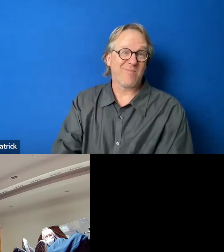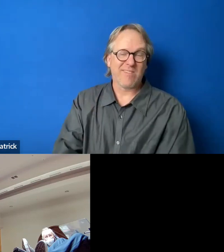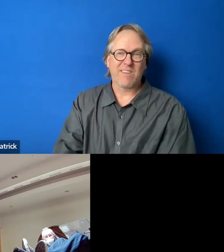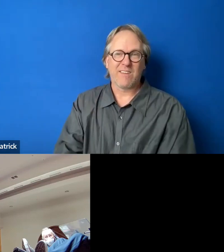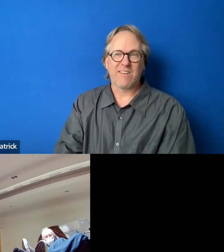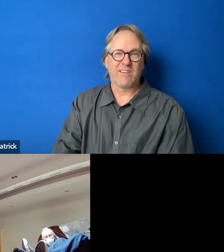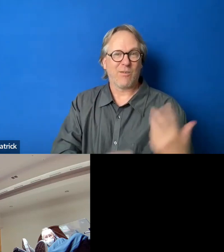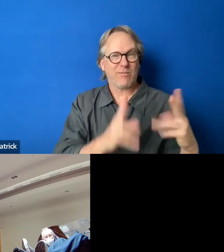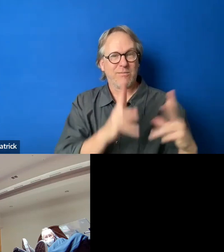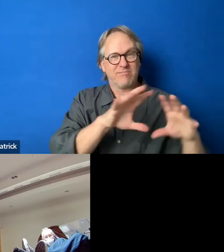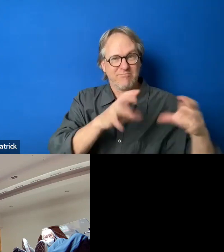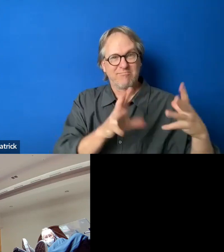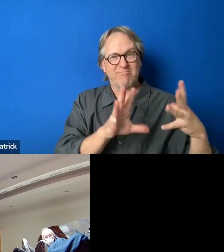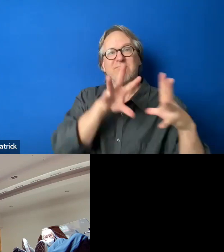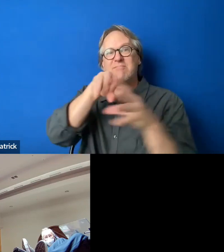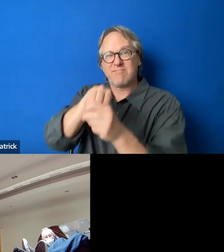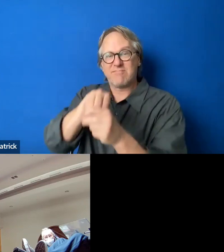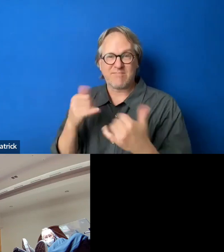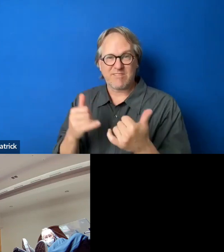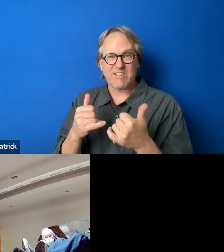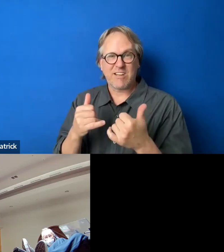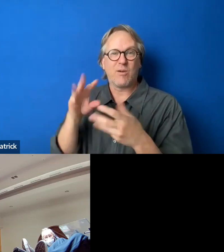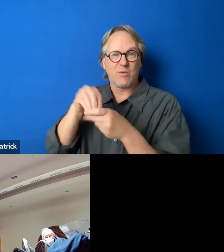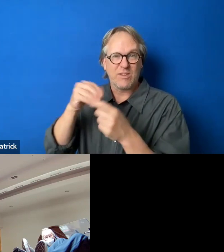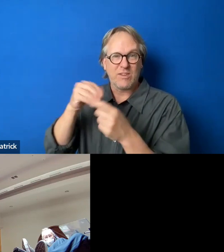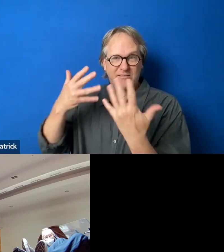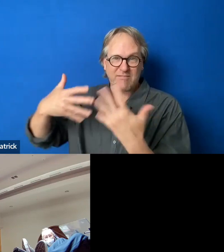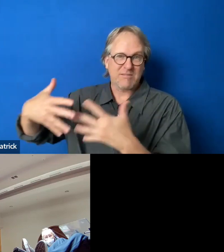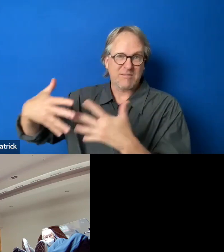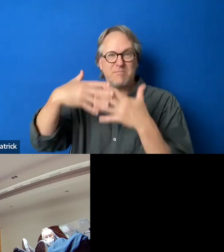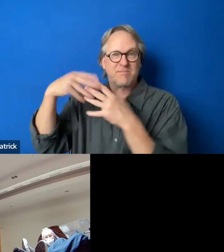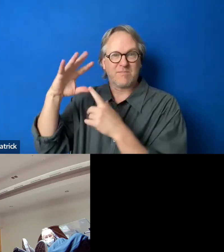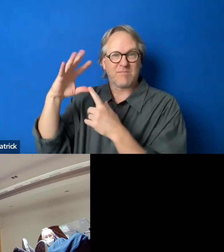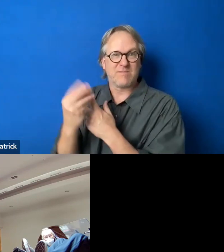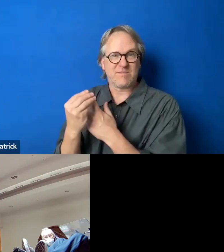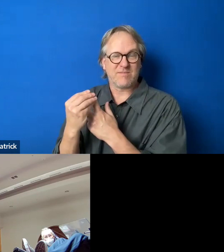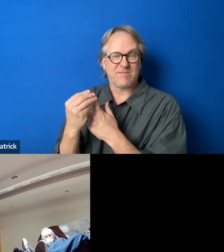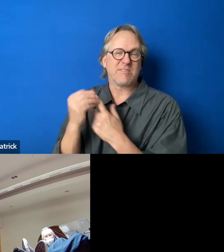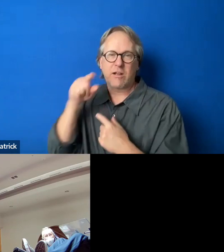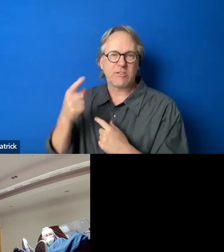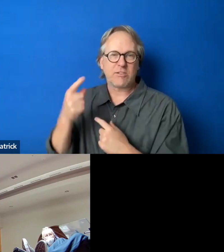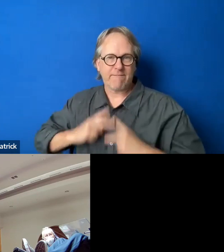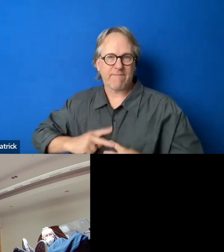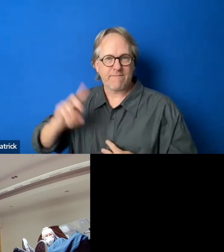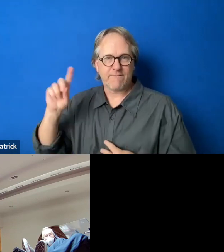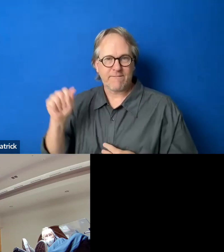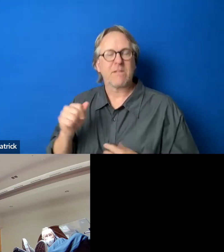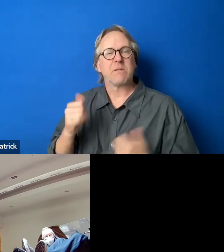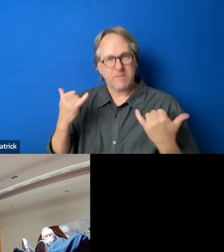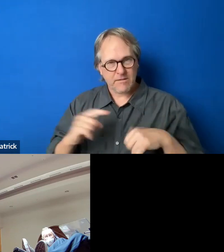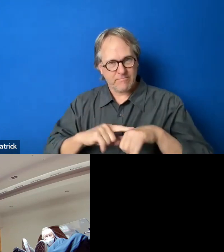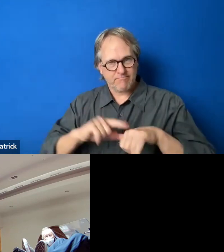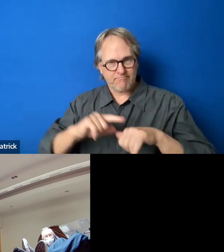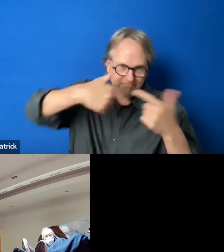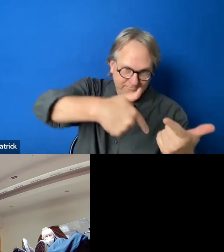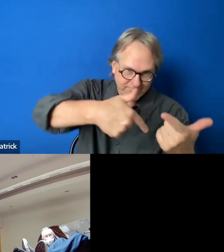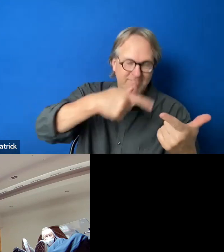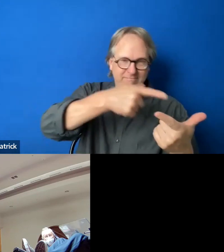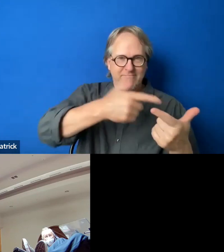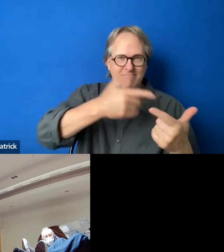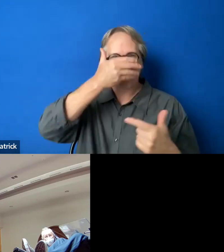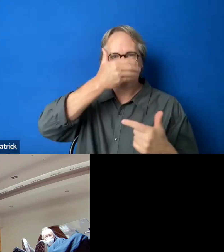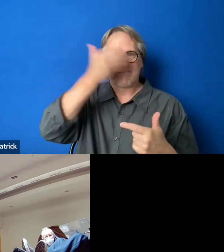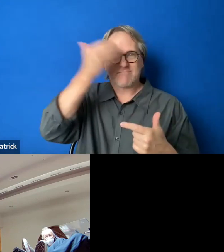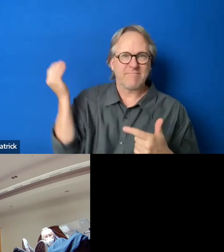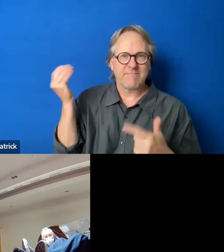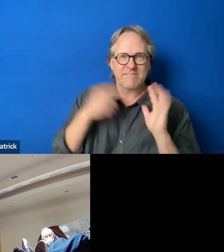participation in our society beyond the ones that they can see,